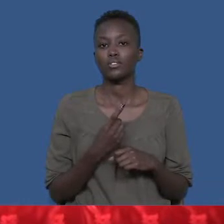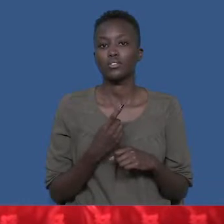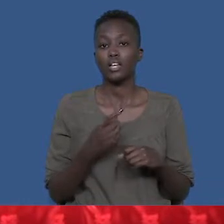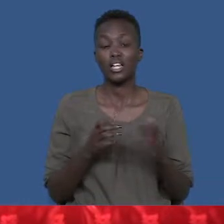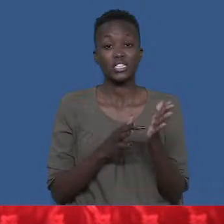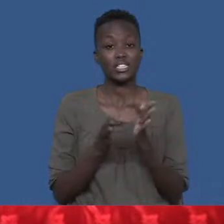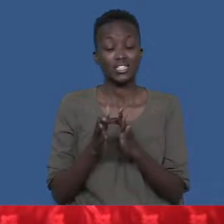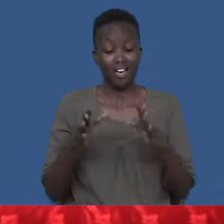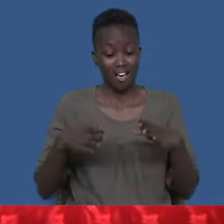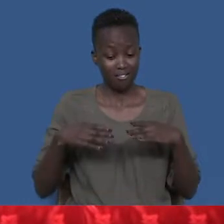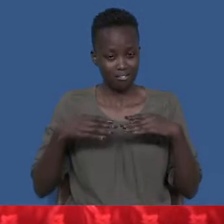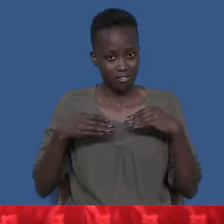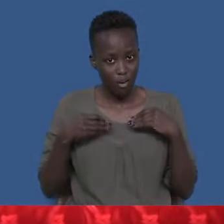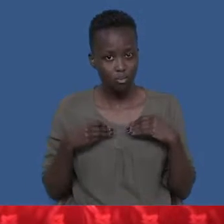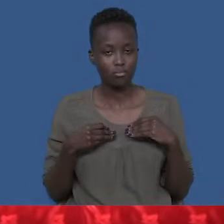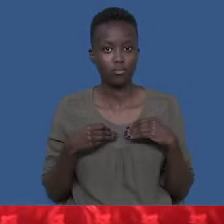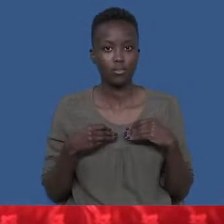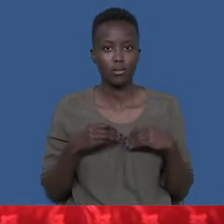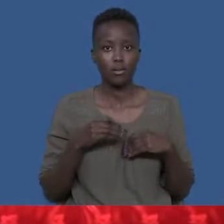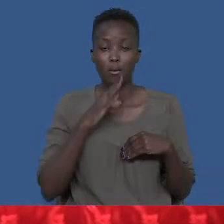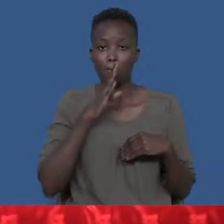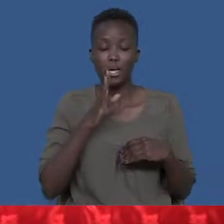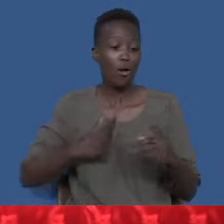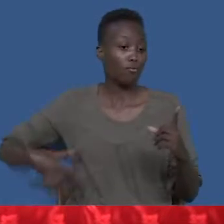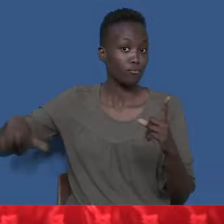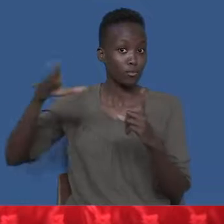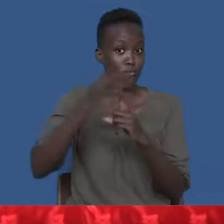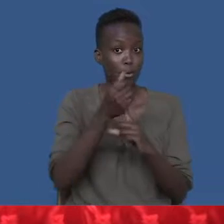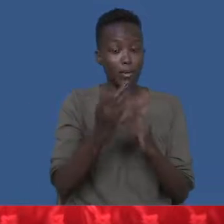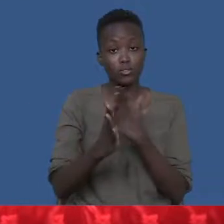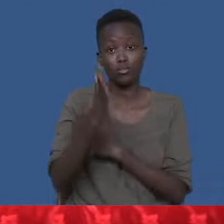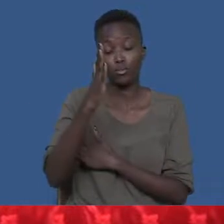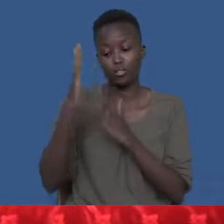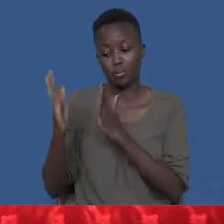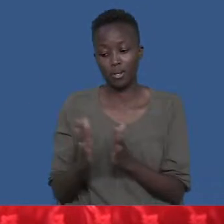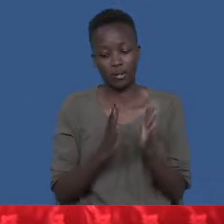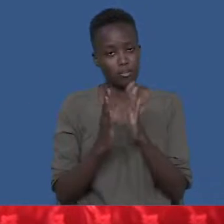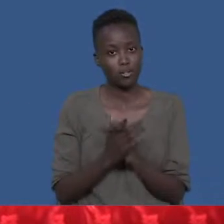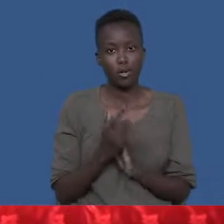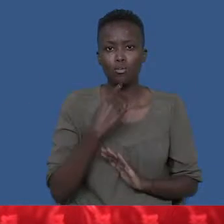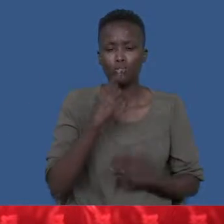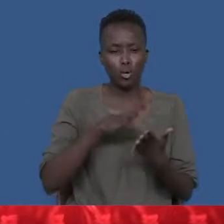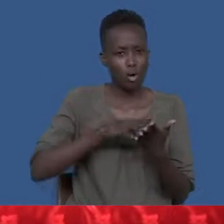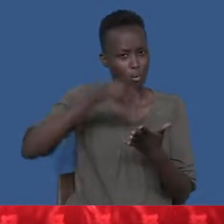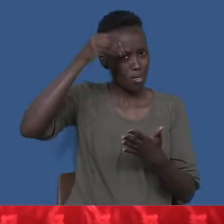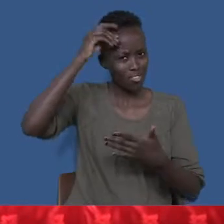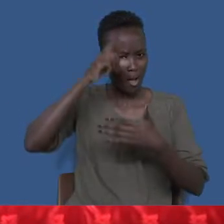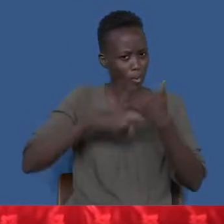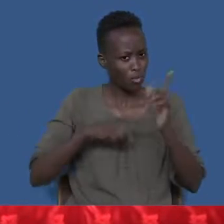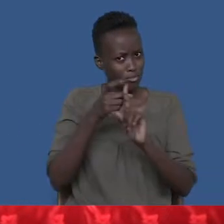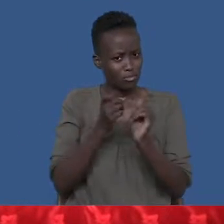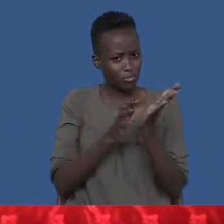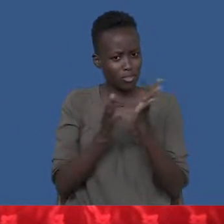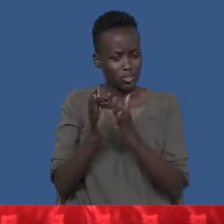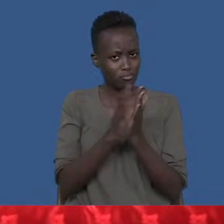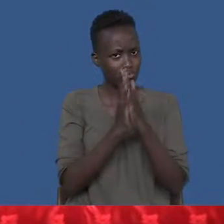a conduit of the fulfillment of God's perfect will. And so the lesson there for us as a takeaway is